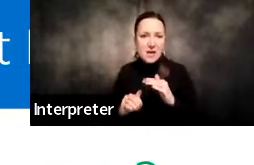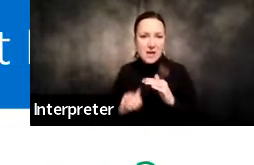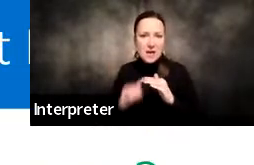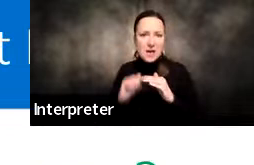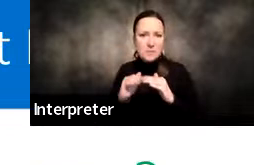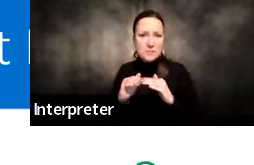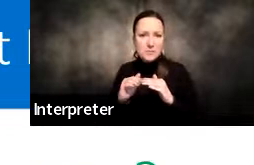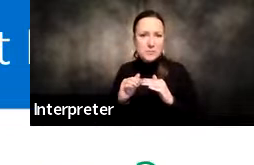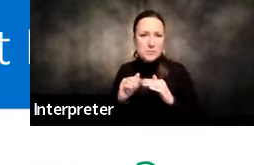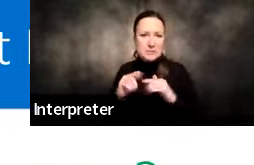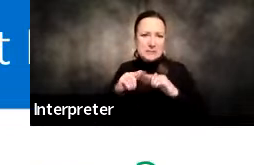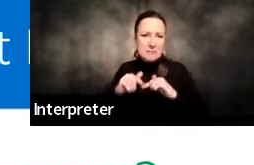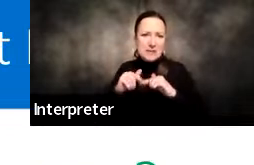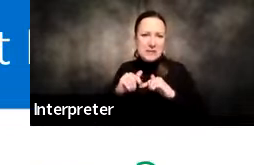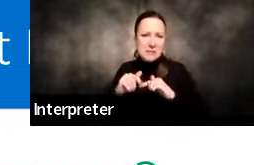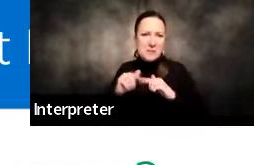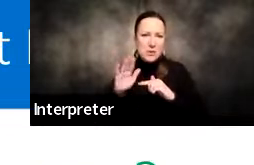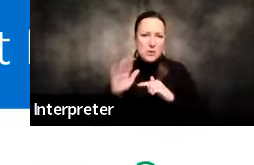income and